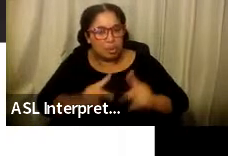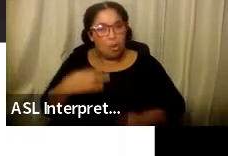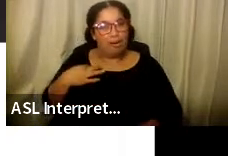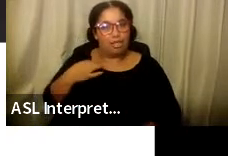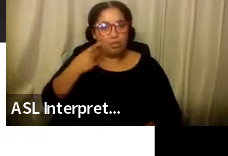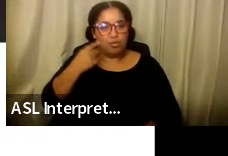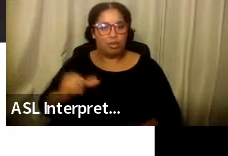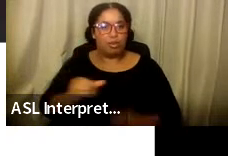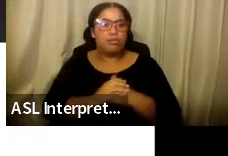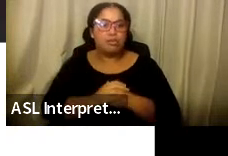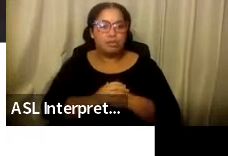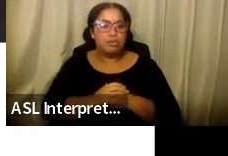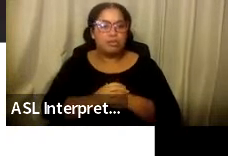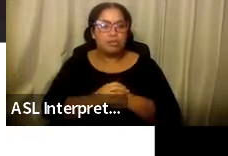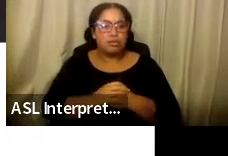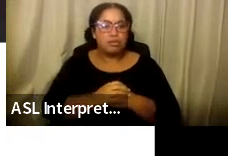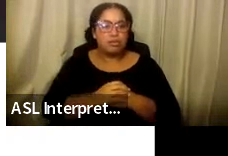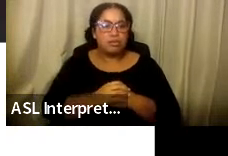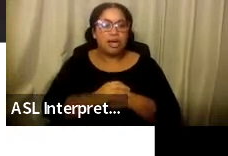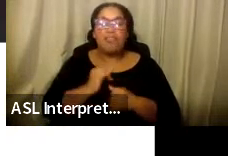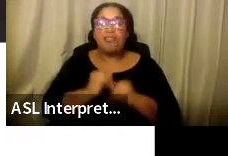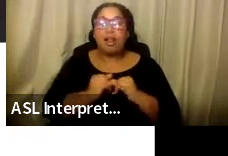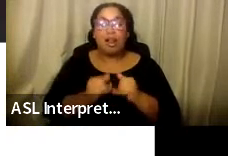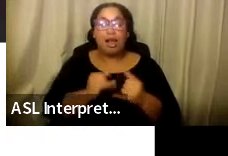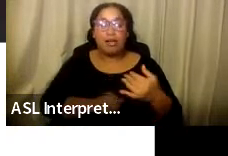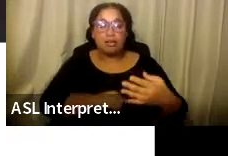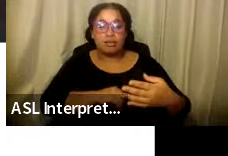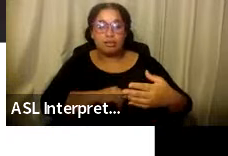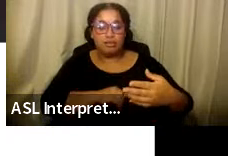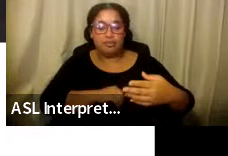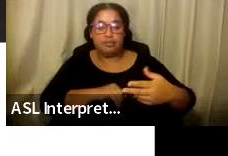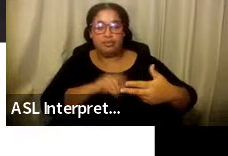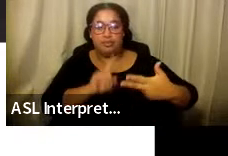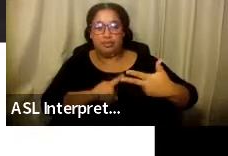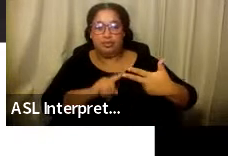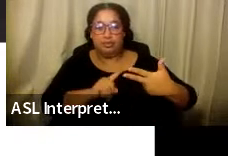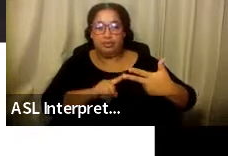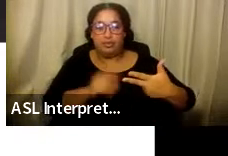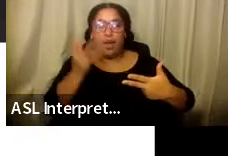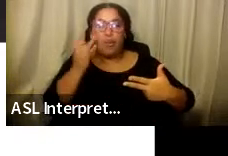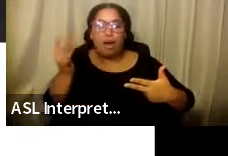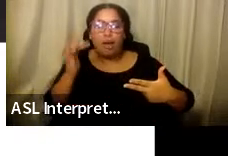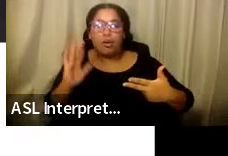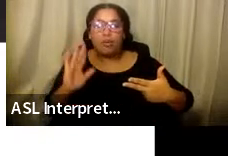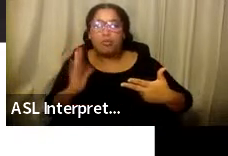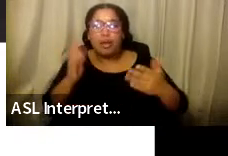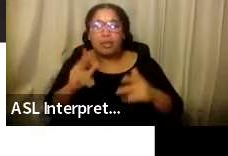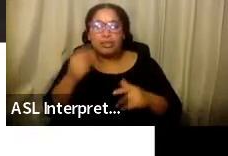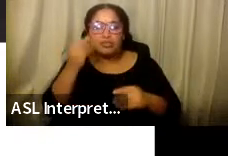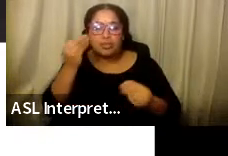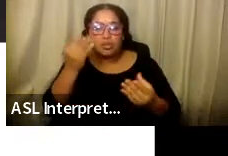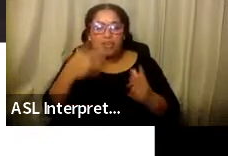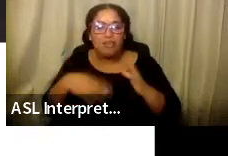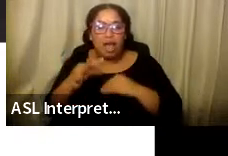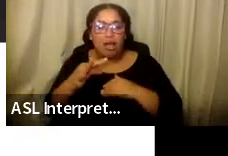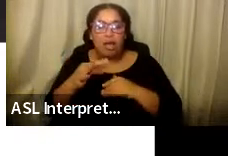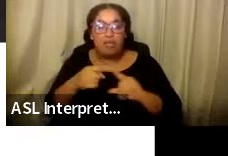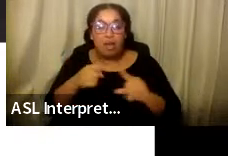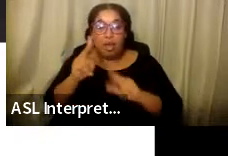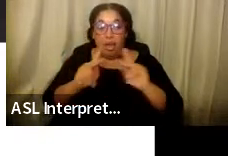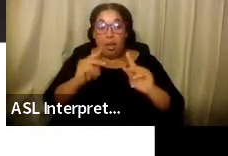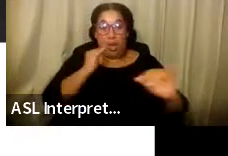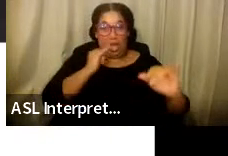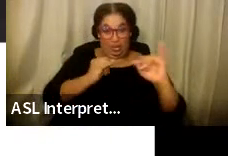eligible. And finally, the reason we're lifting this up is because what we found is that of the people